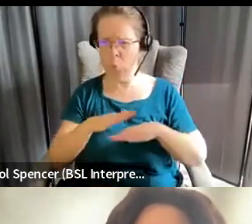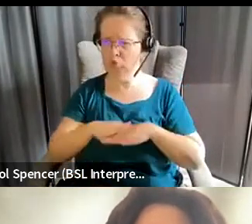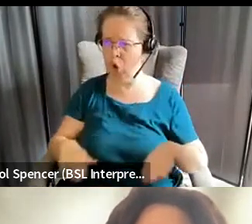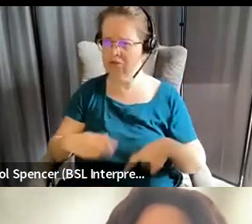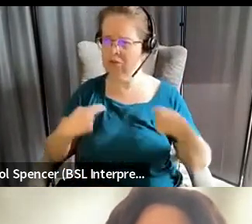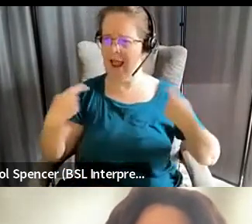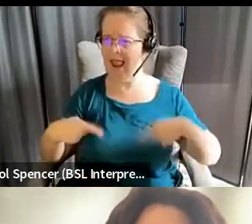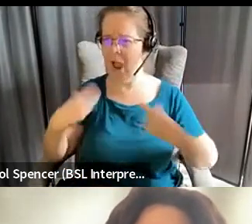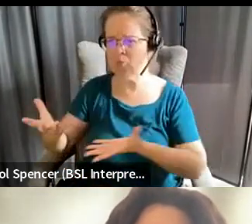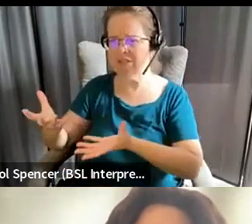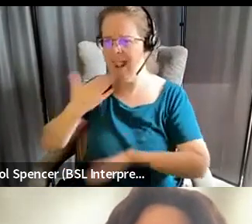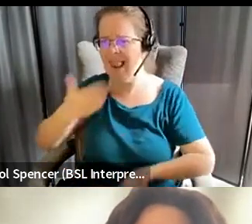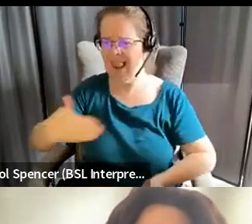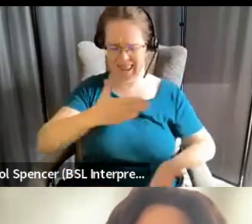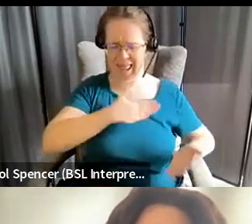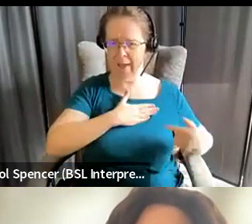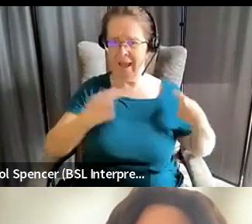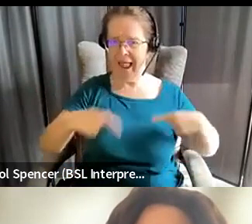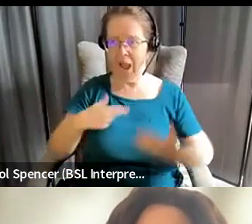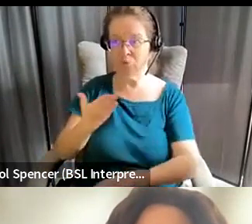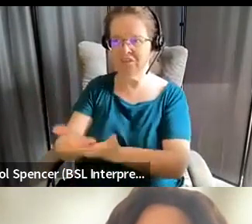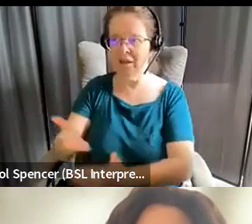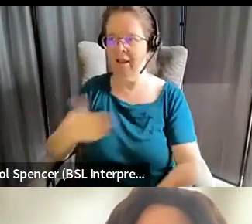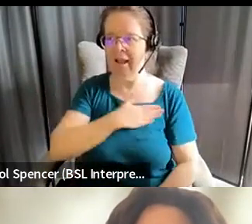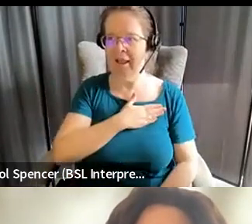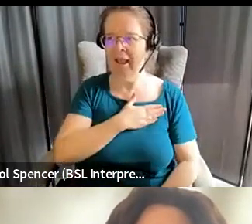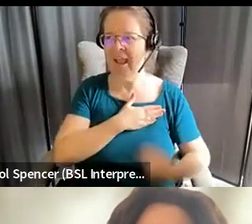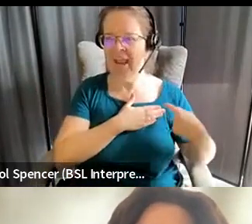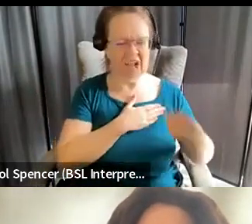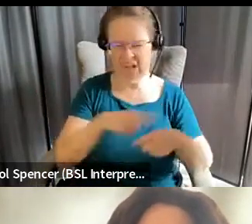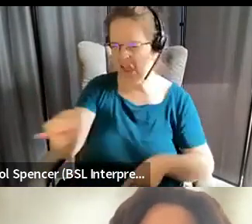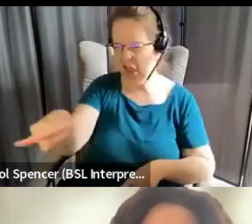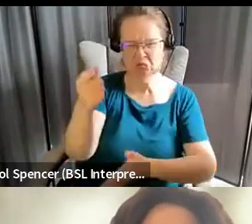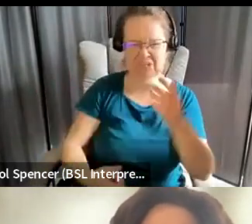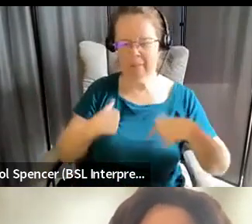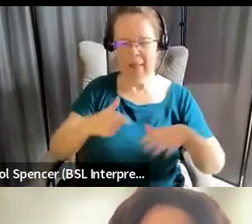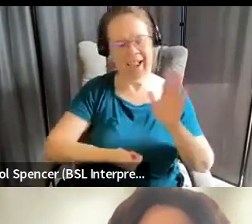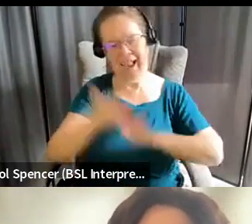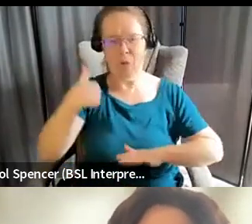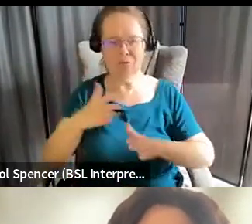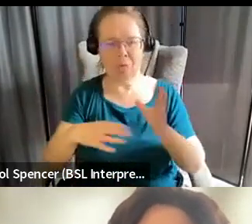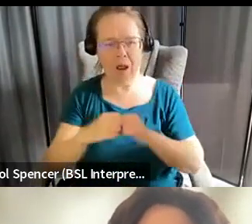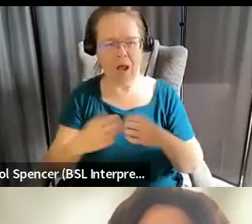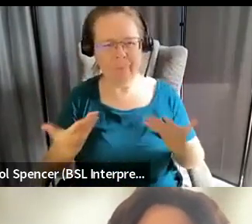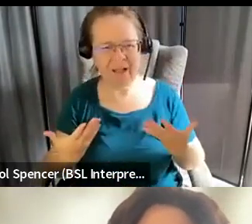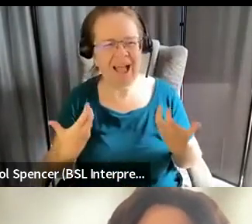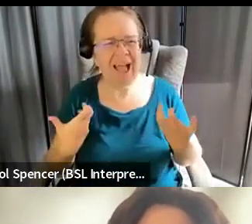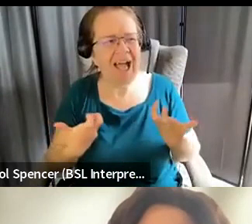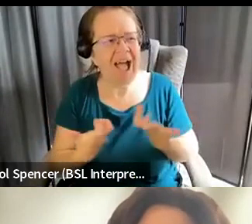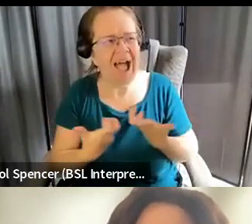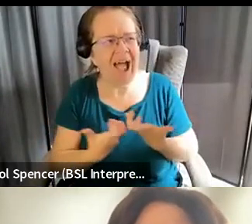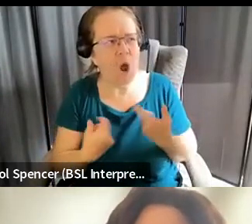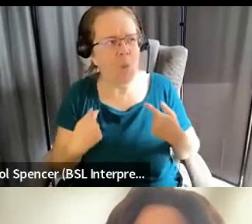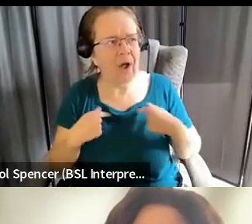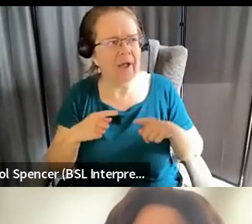am I going to be some, like, am I going to get kicked out of the club? I don't know. I was like, how do I qualify?